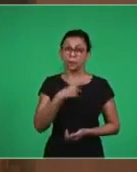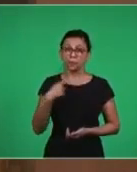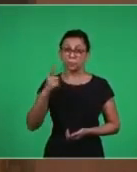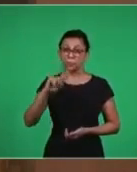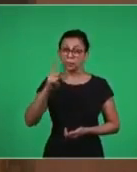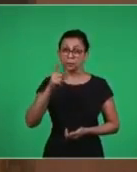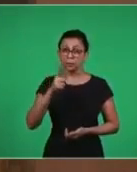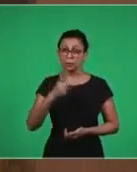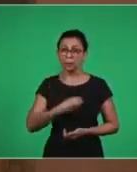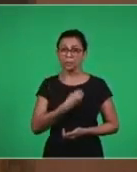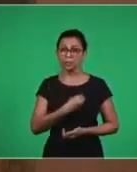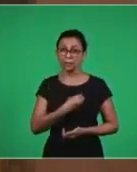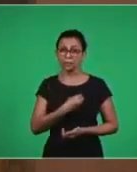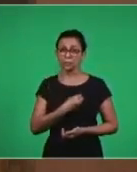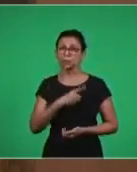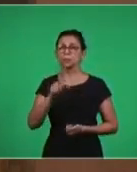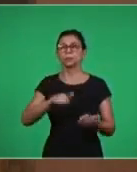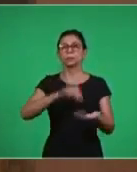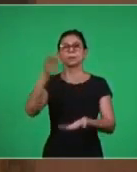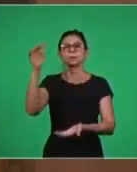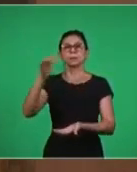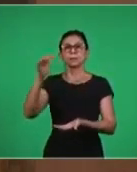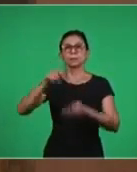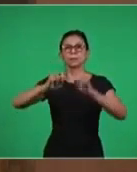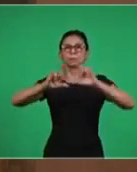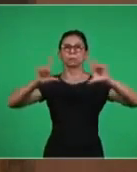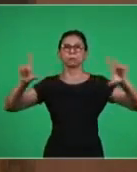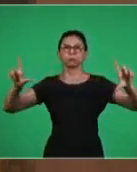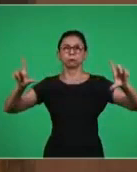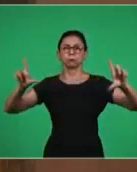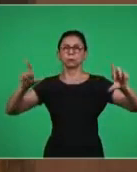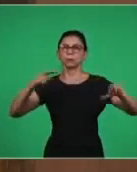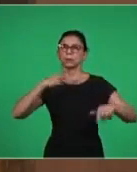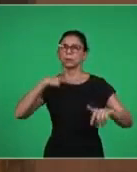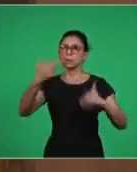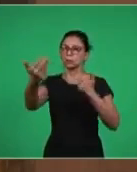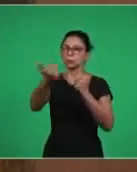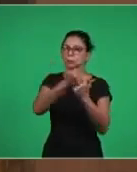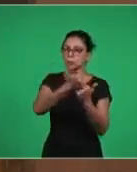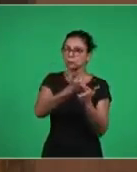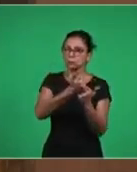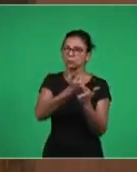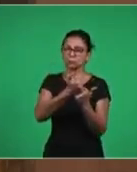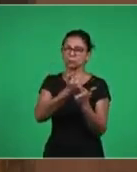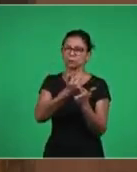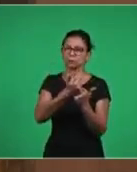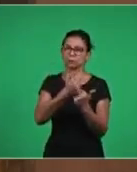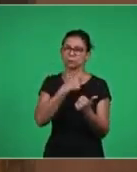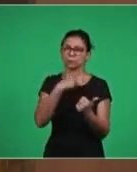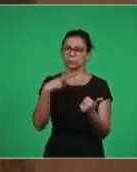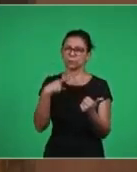If the pastor is not present, so then turn on this satellite. Do not put a substitute.